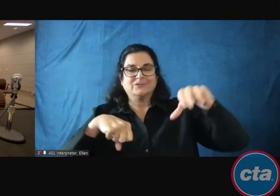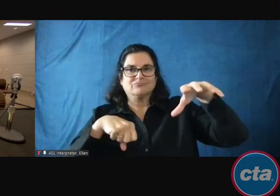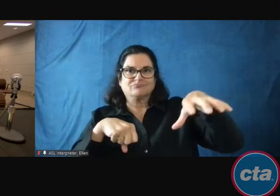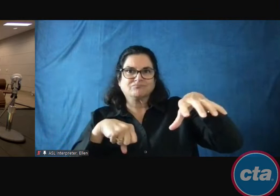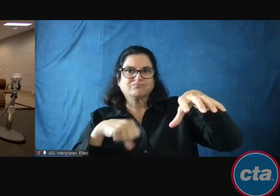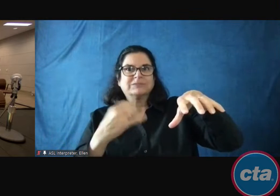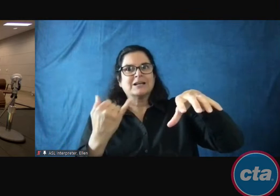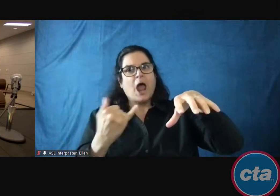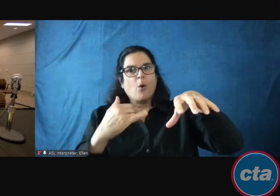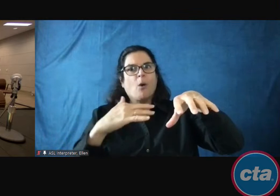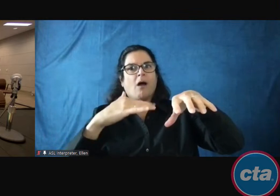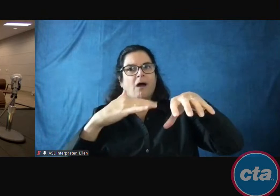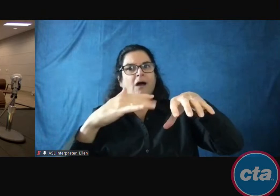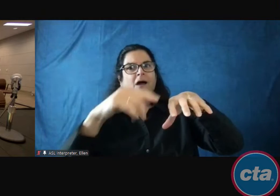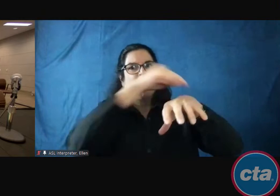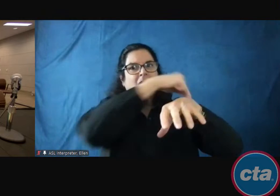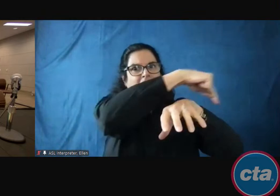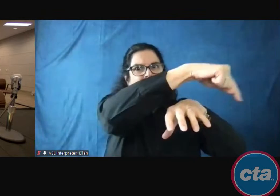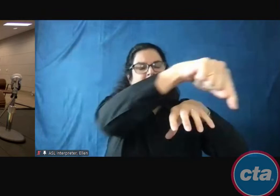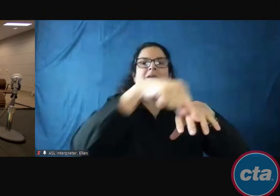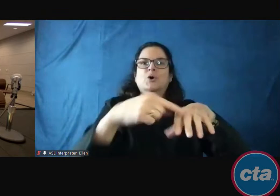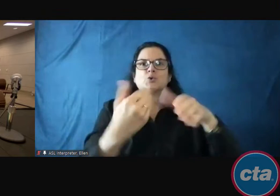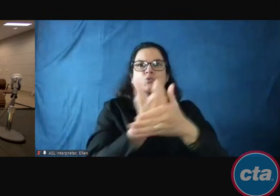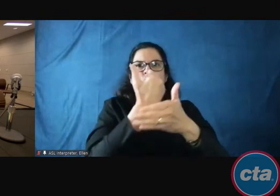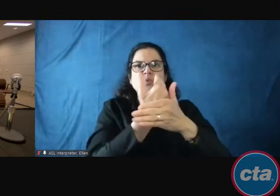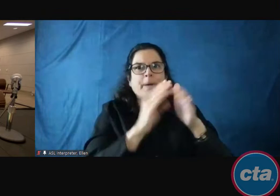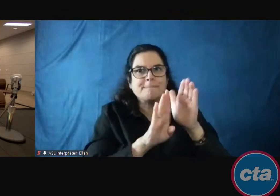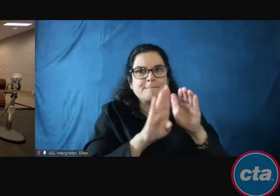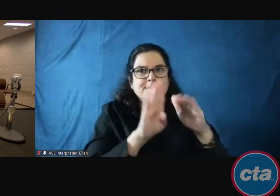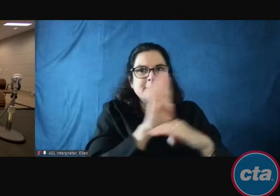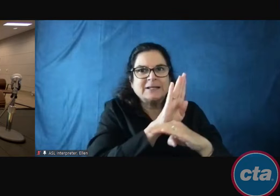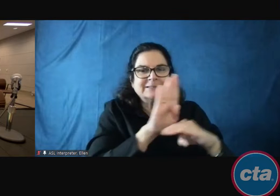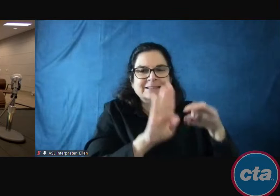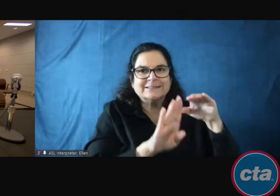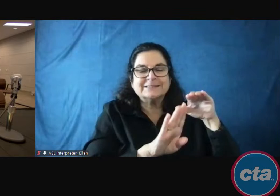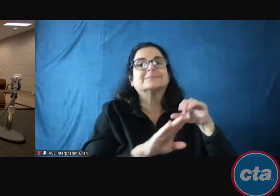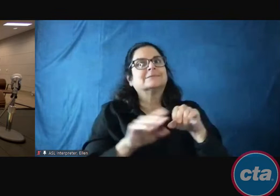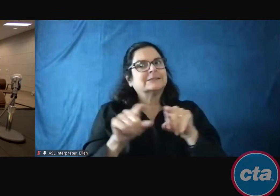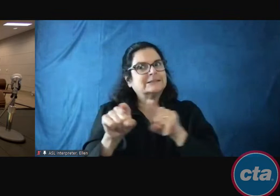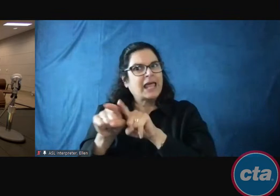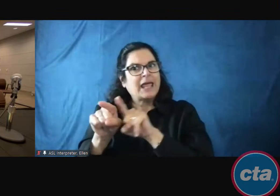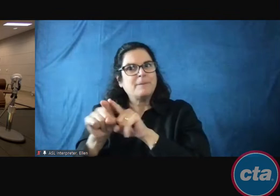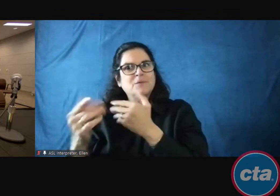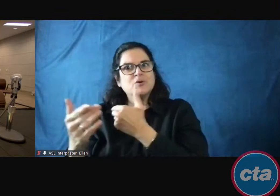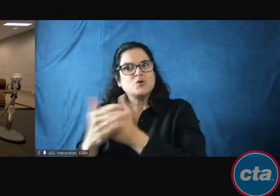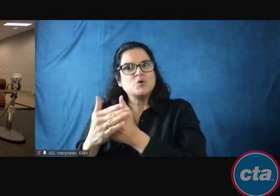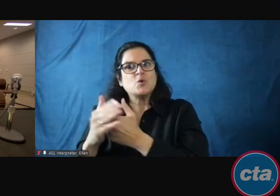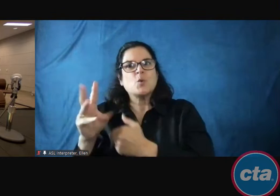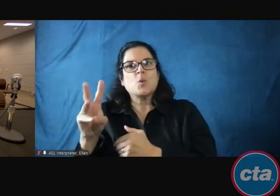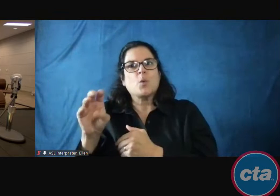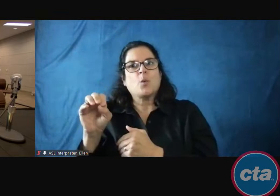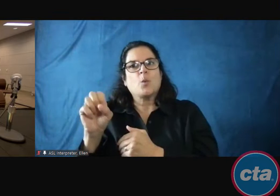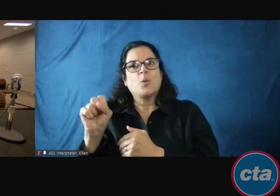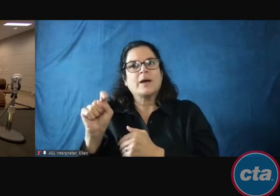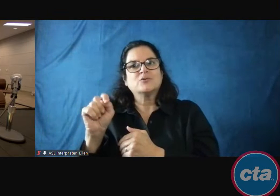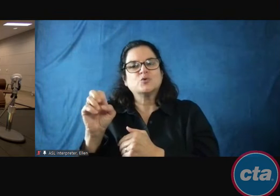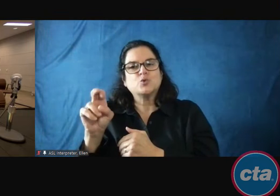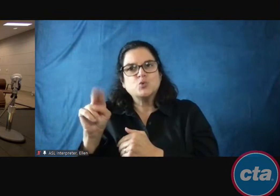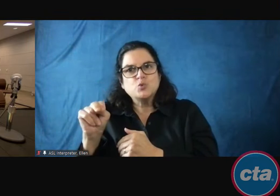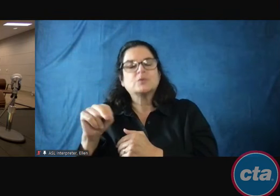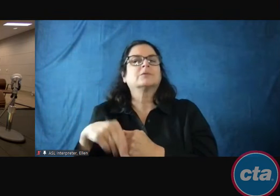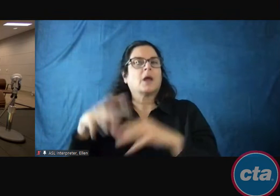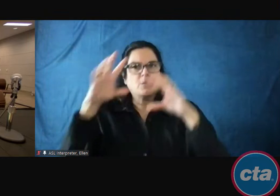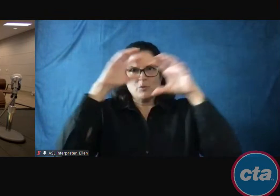next door. Same thing at Western. And several times, President Carter, you've been making calls for